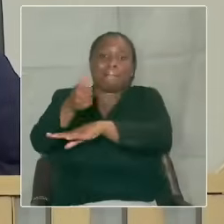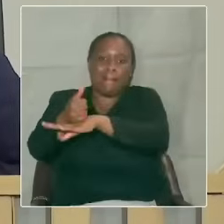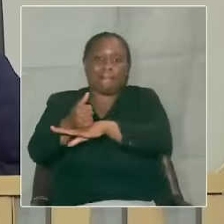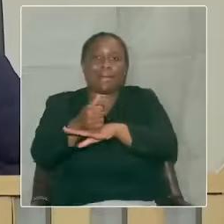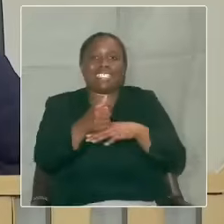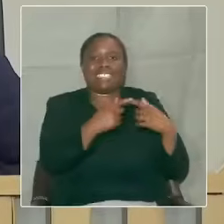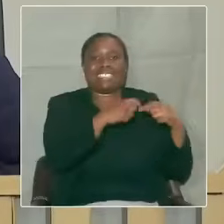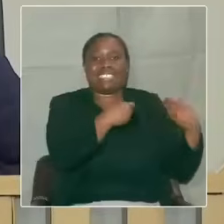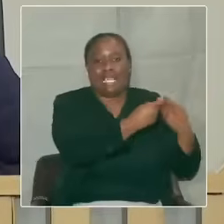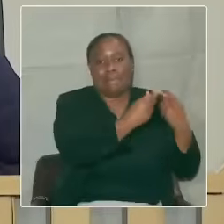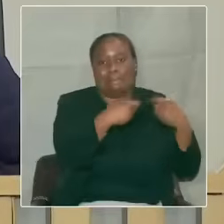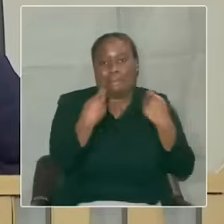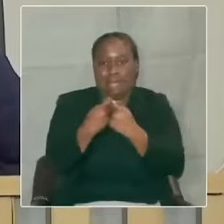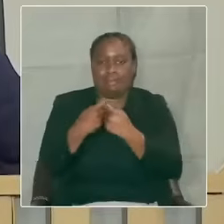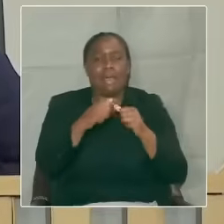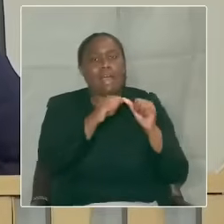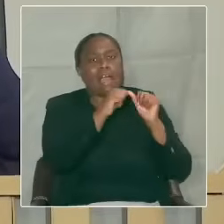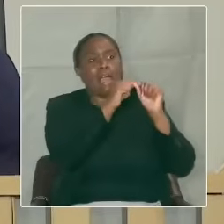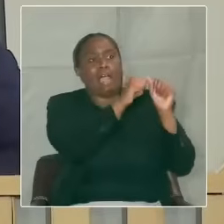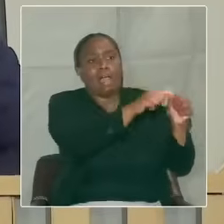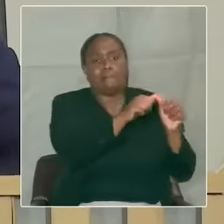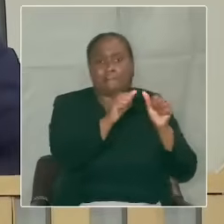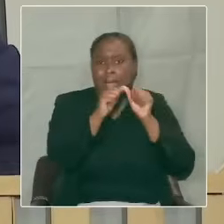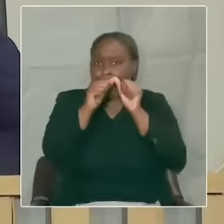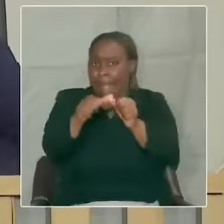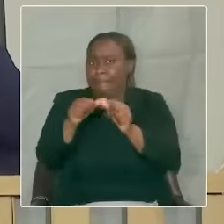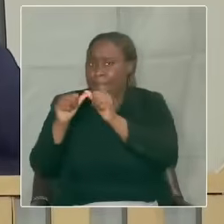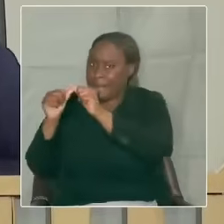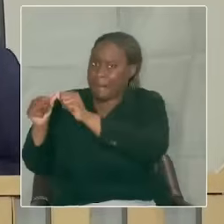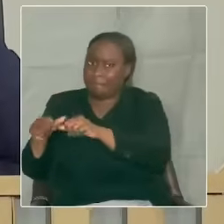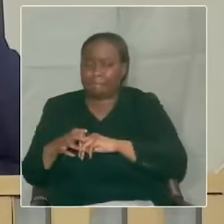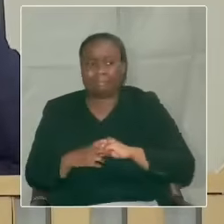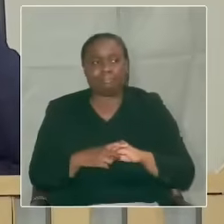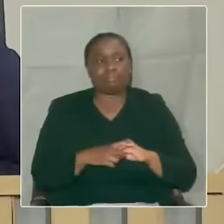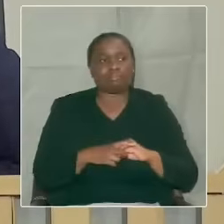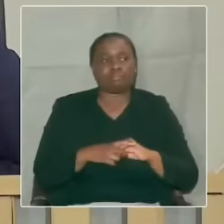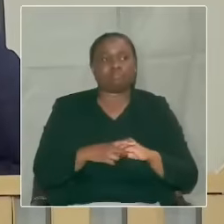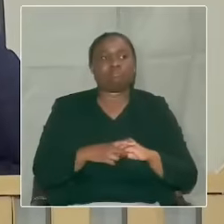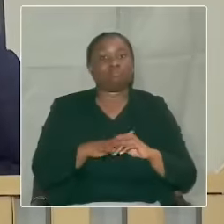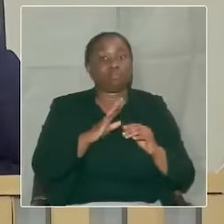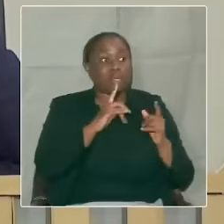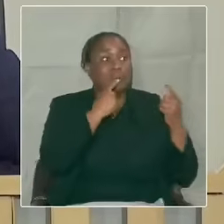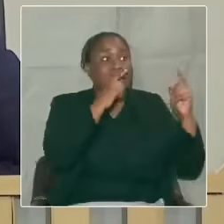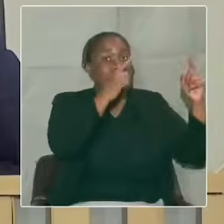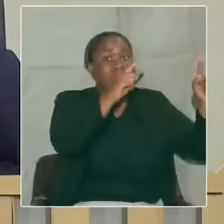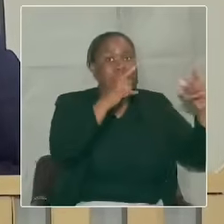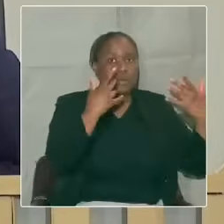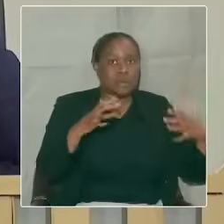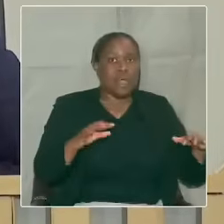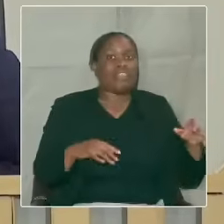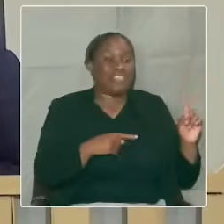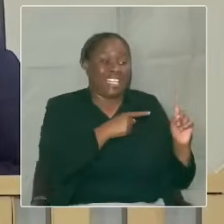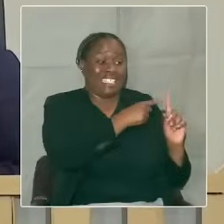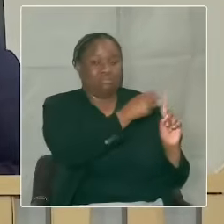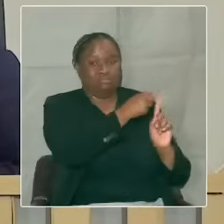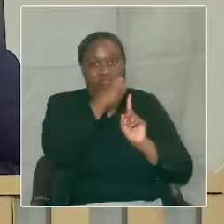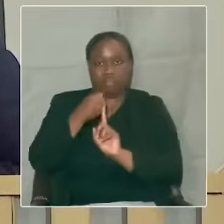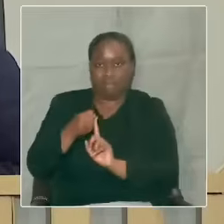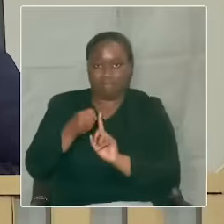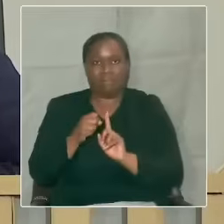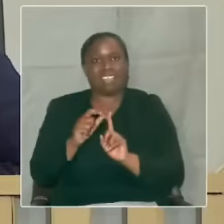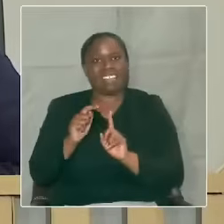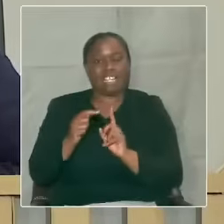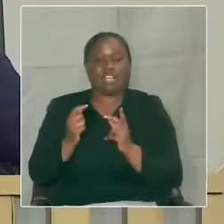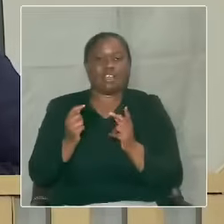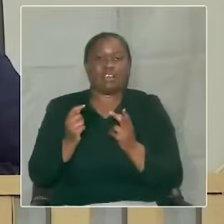because he was successful in that we then bring him to come and form the nucleus of